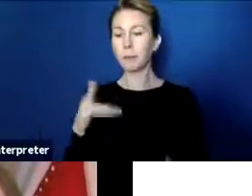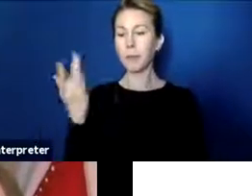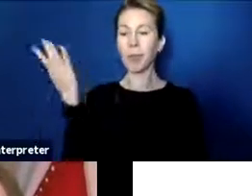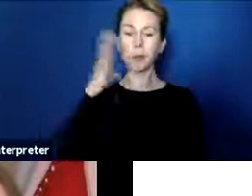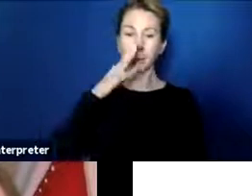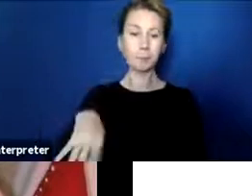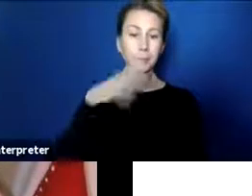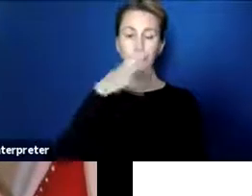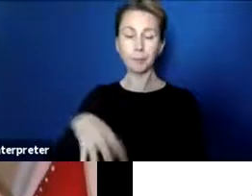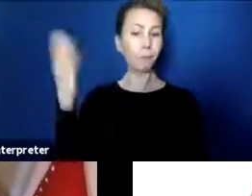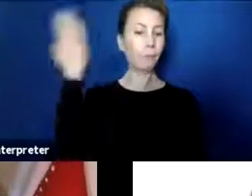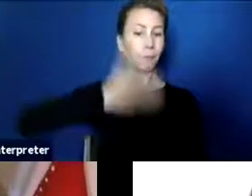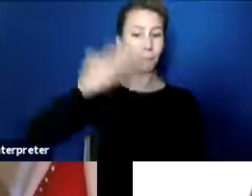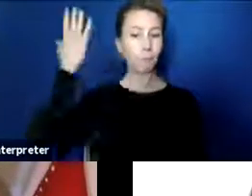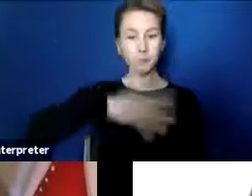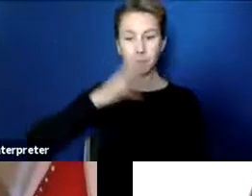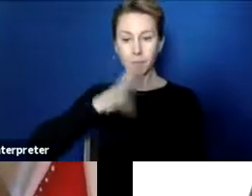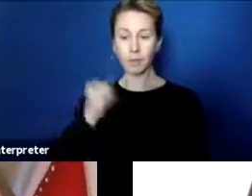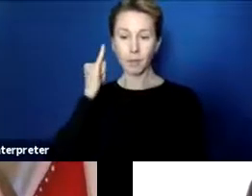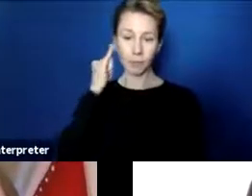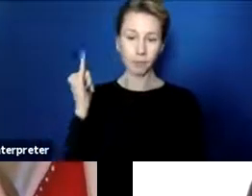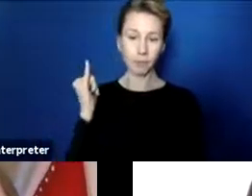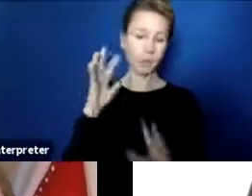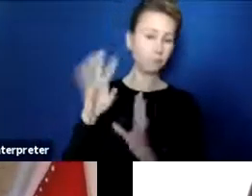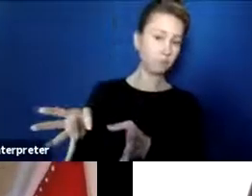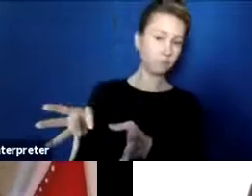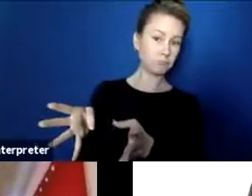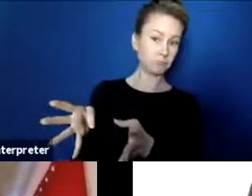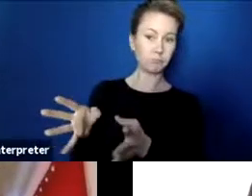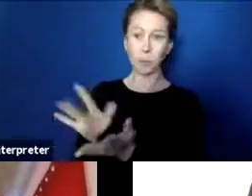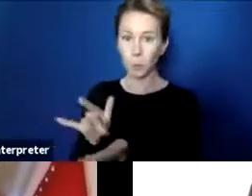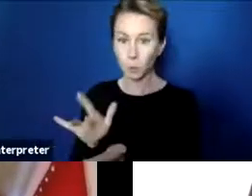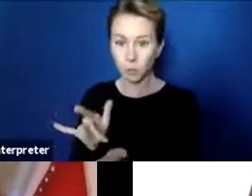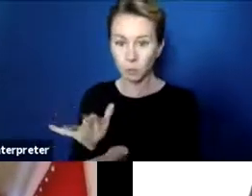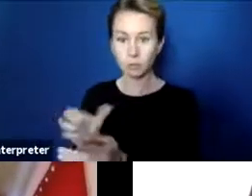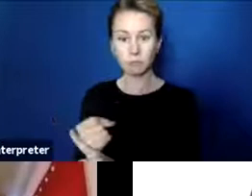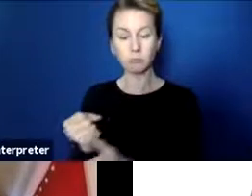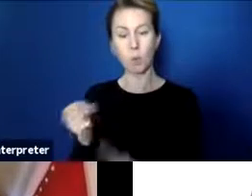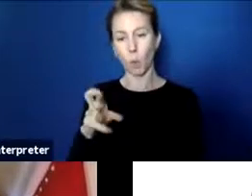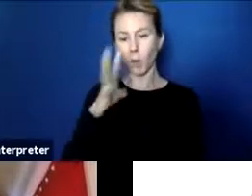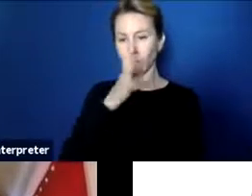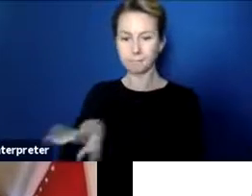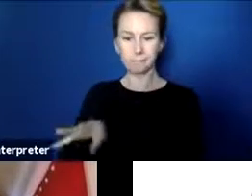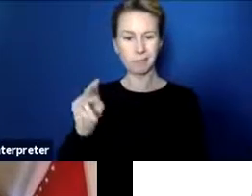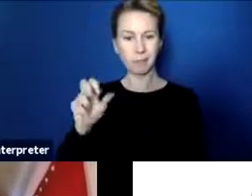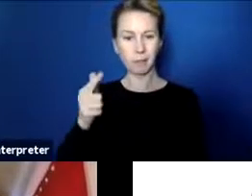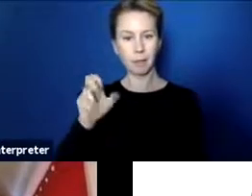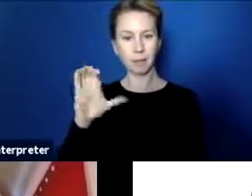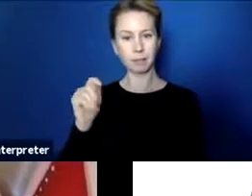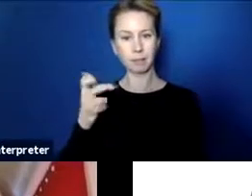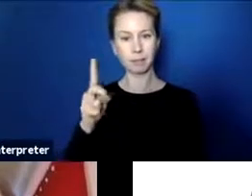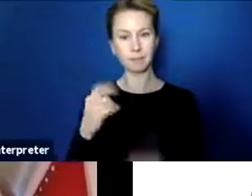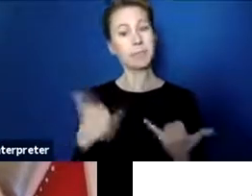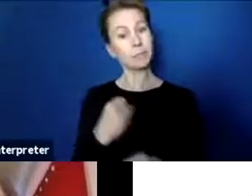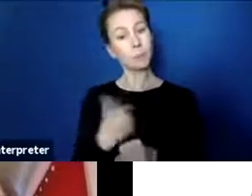better understanding of abuse and neglect of older persons. Oftentimes, older adults